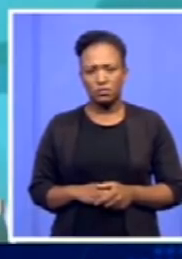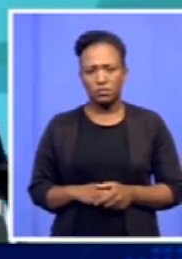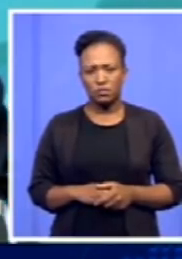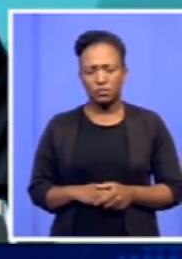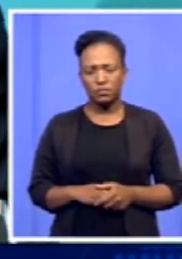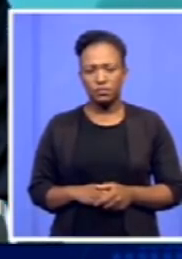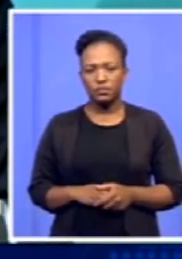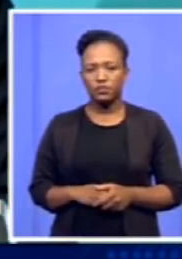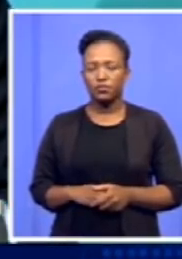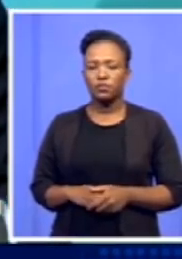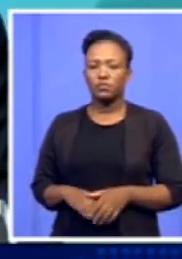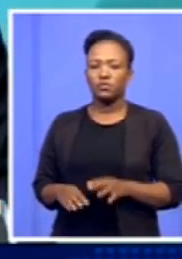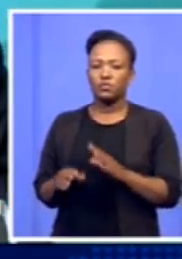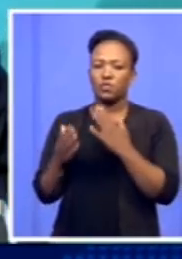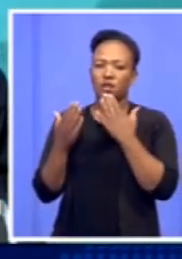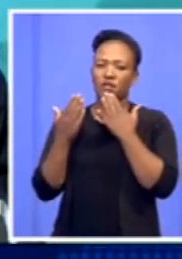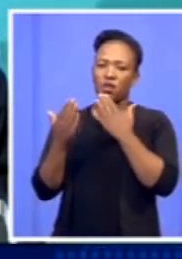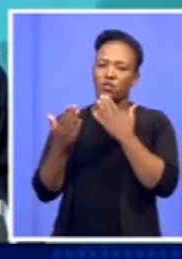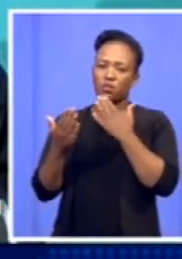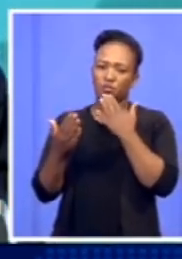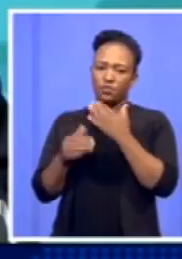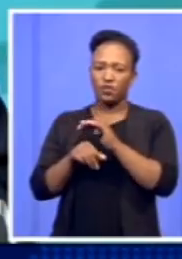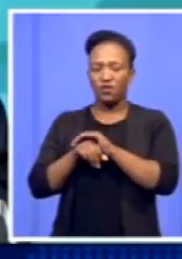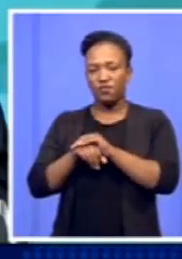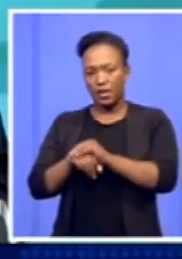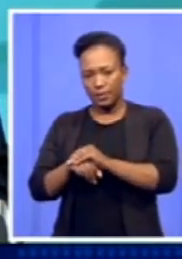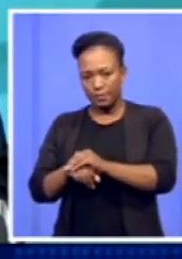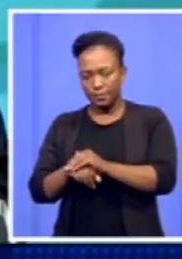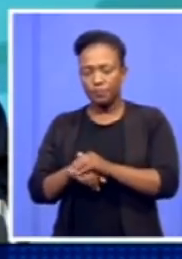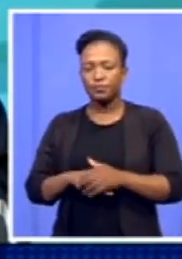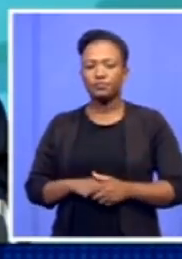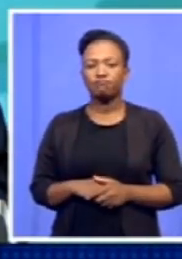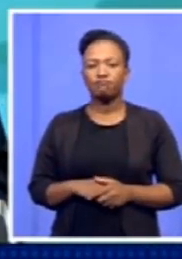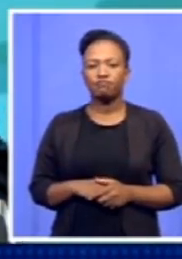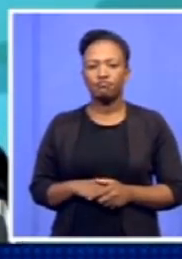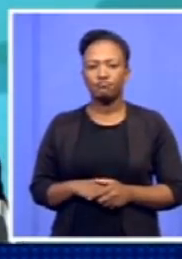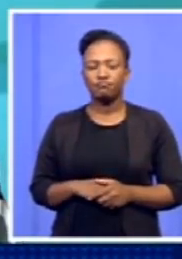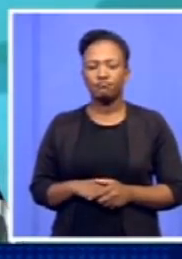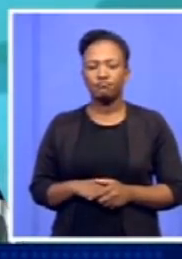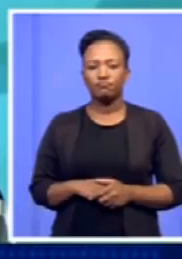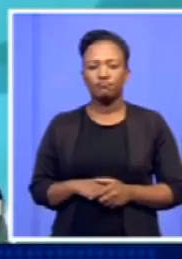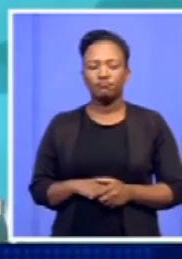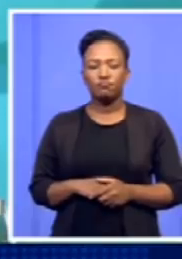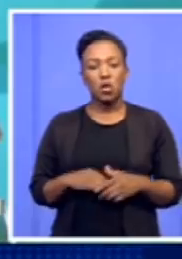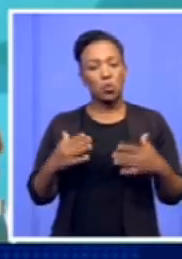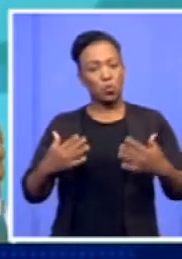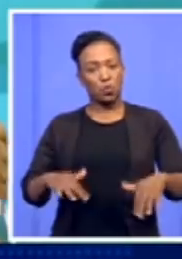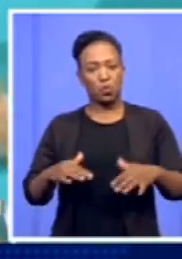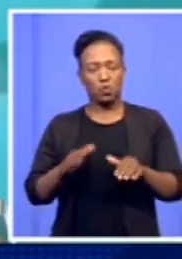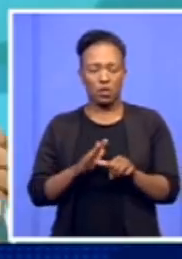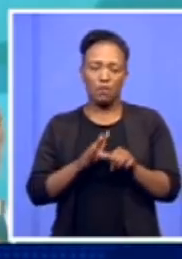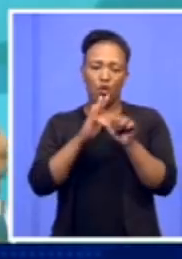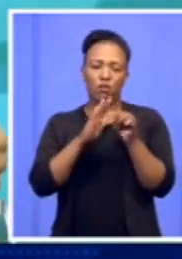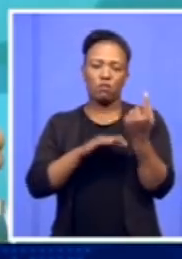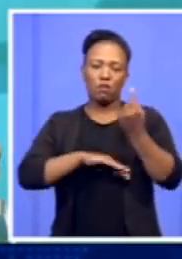Excellencies, friends. Allow me to say that this is a symbolic day for us. It's a day full of